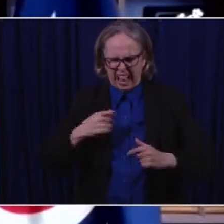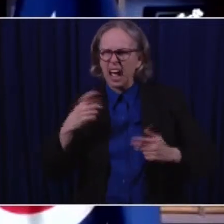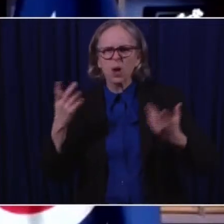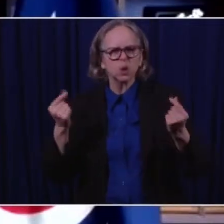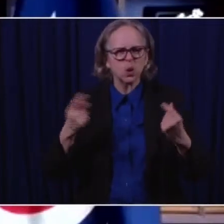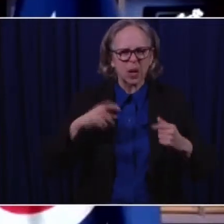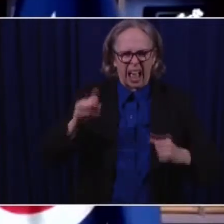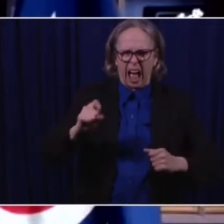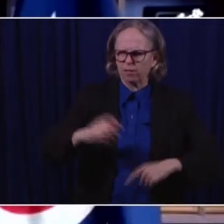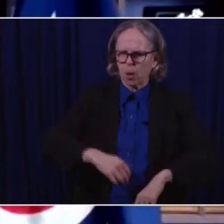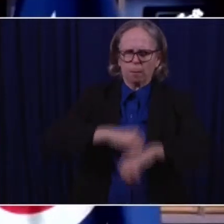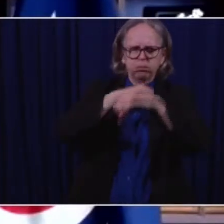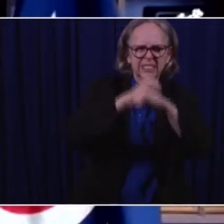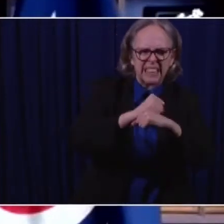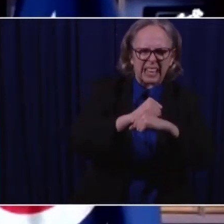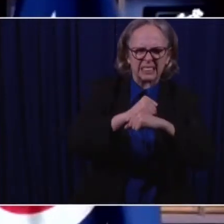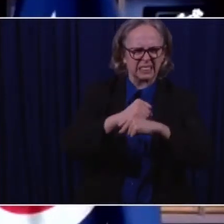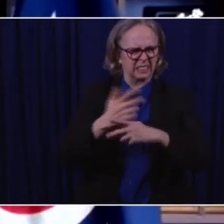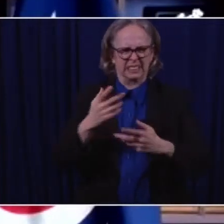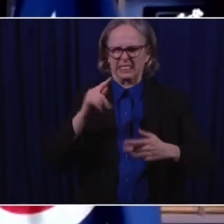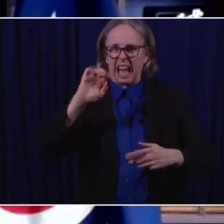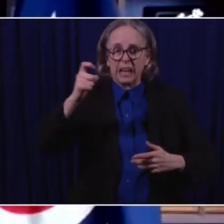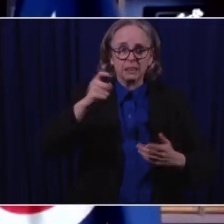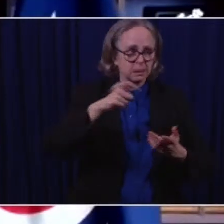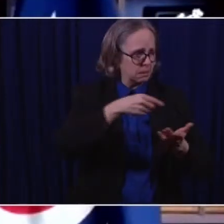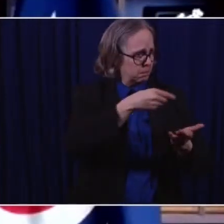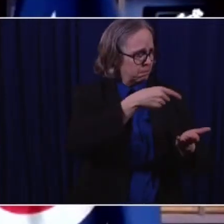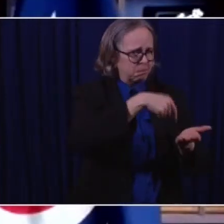the customers and protect the taxpayers.